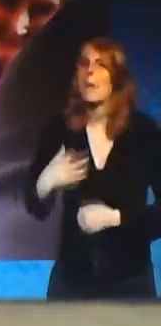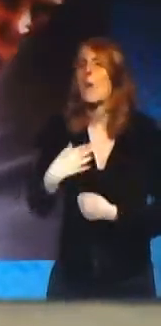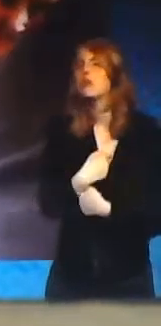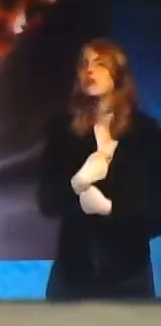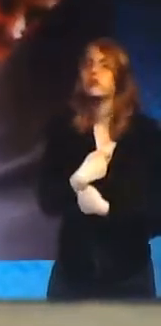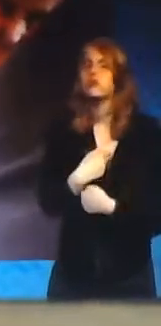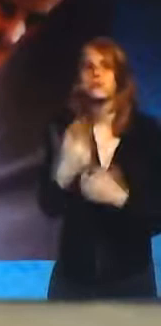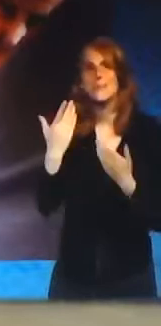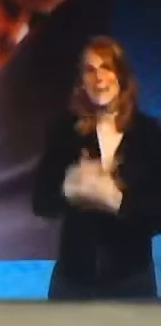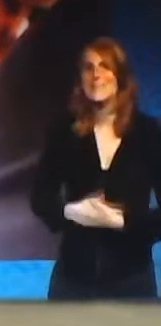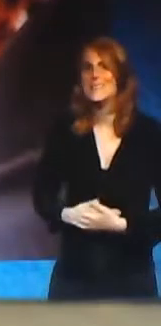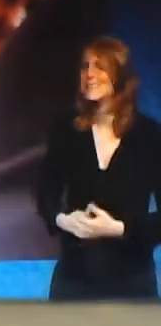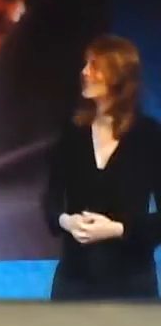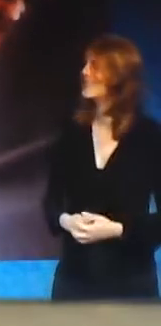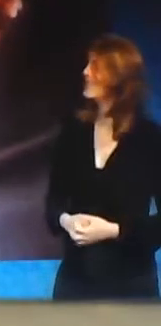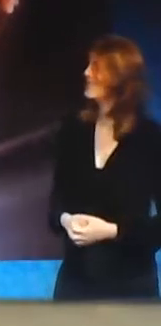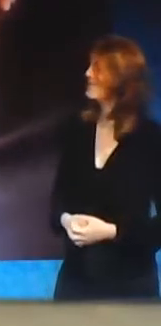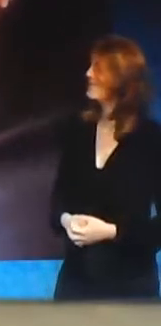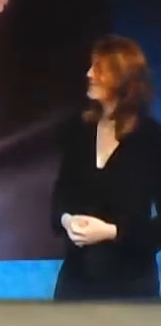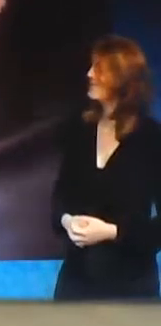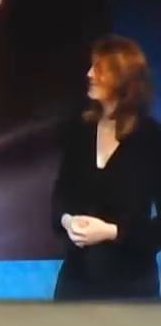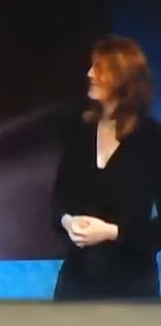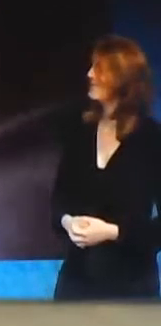You just something to snuggle up to at night.